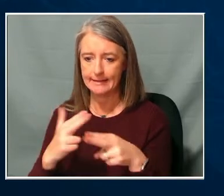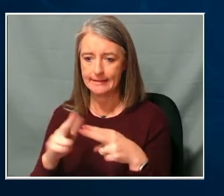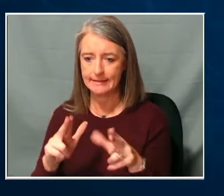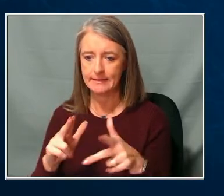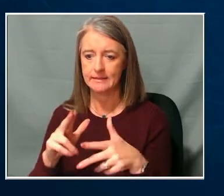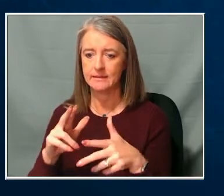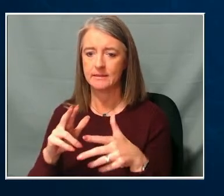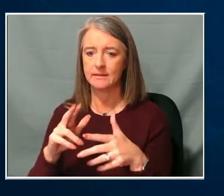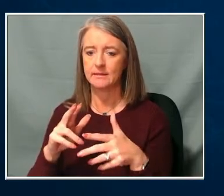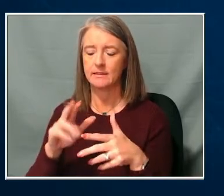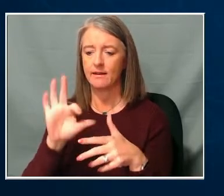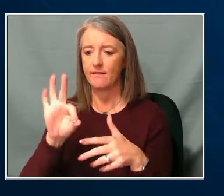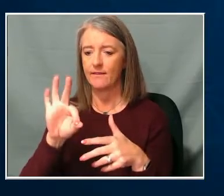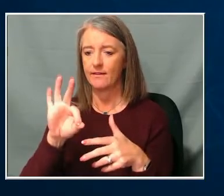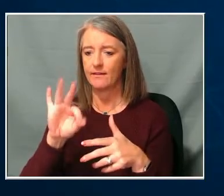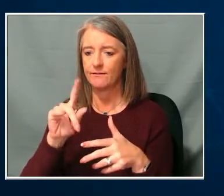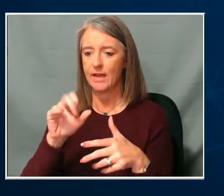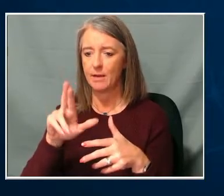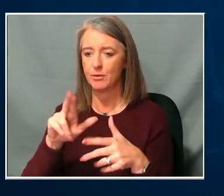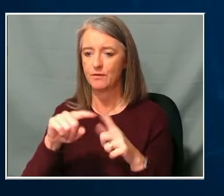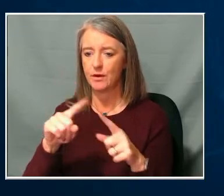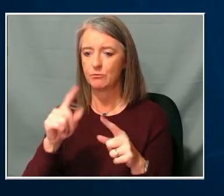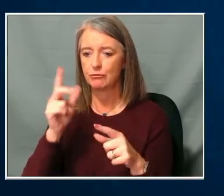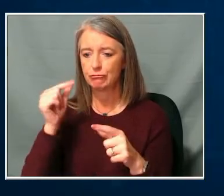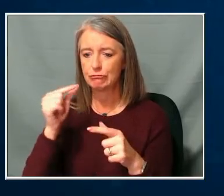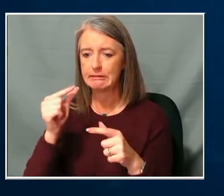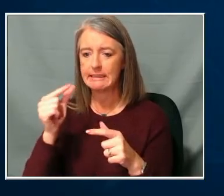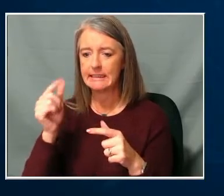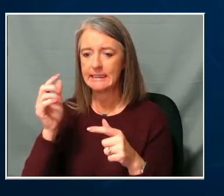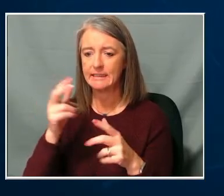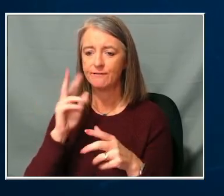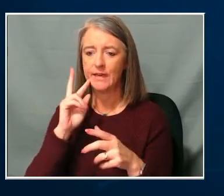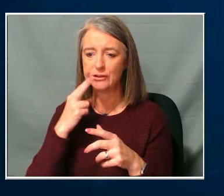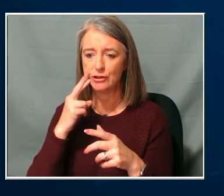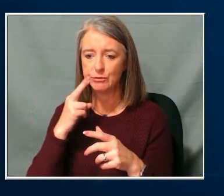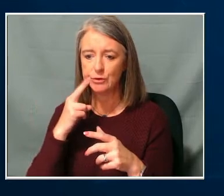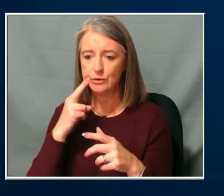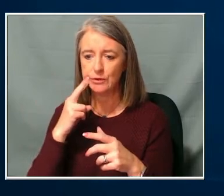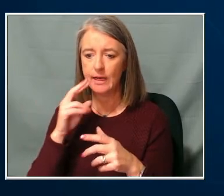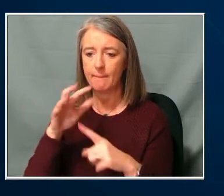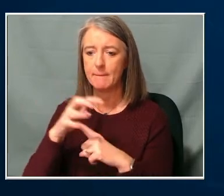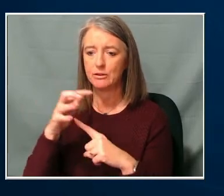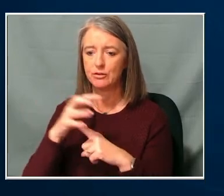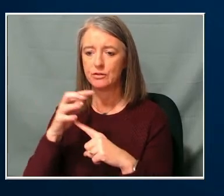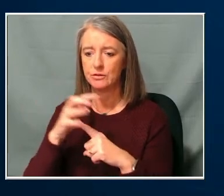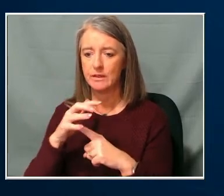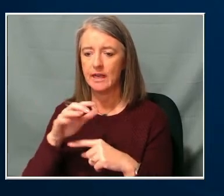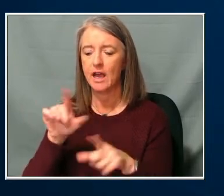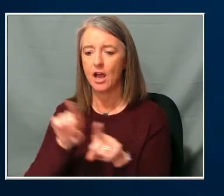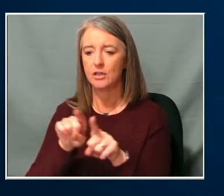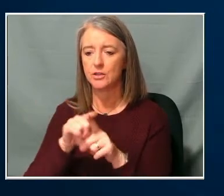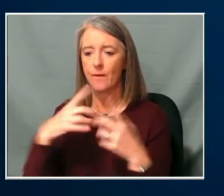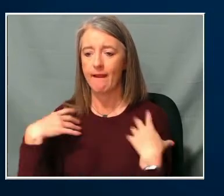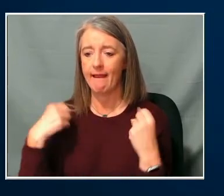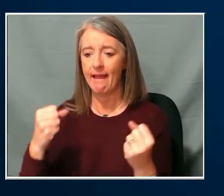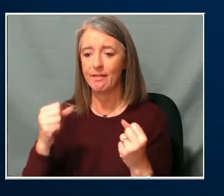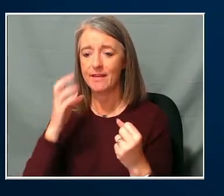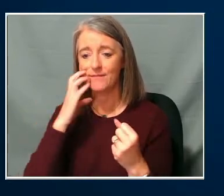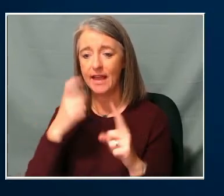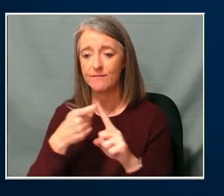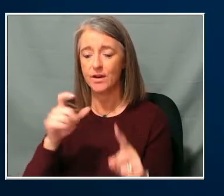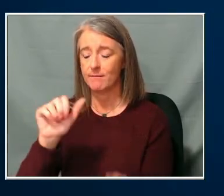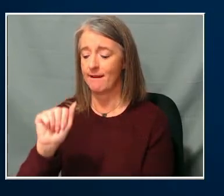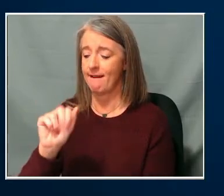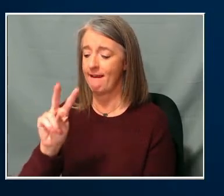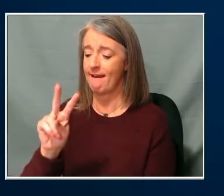of fiber from green leafy vegetable and mushroom, and also a healthy fat from avocado. So these ingredients will help people